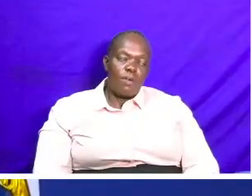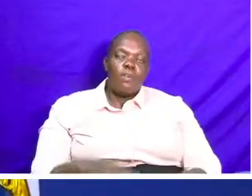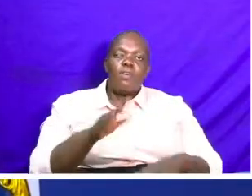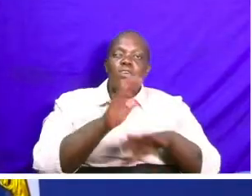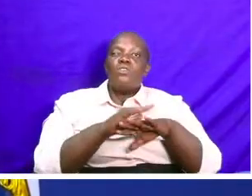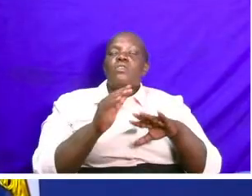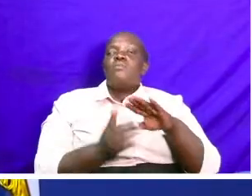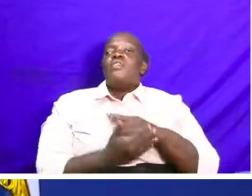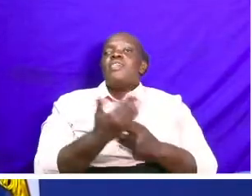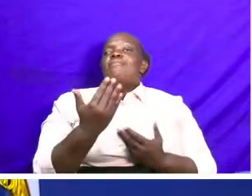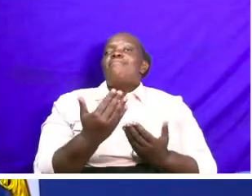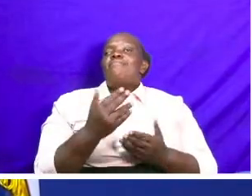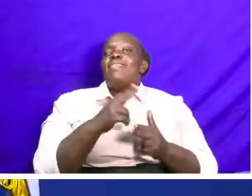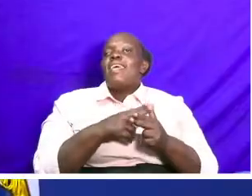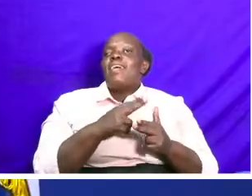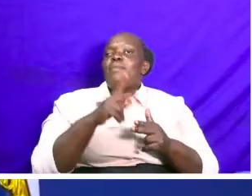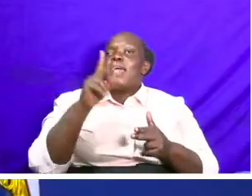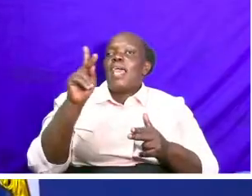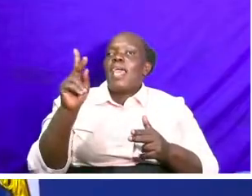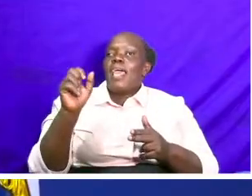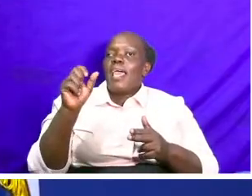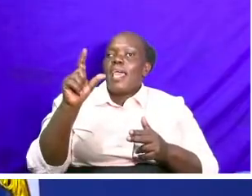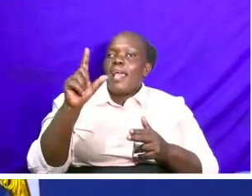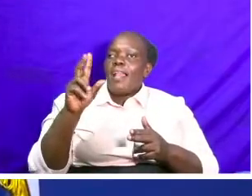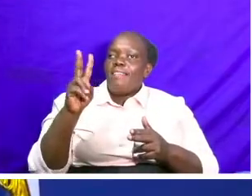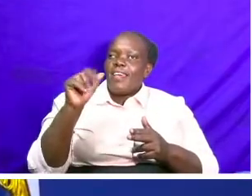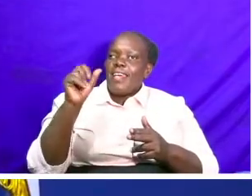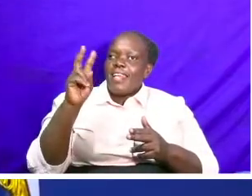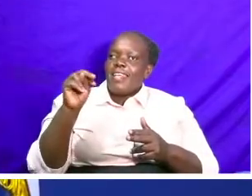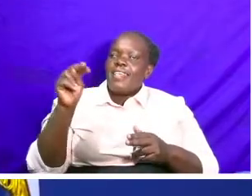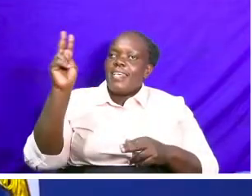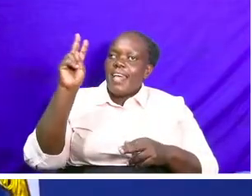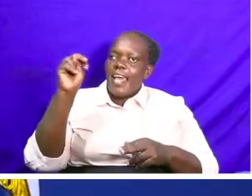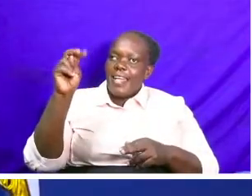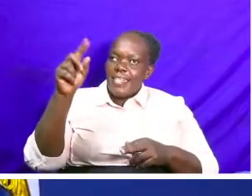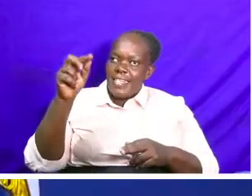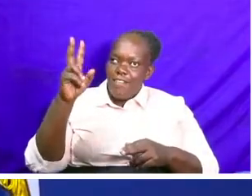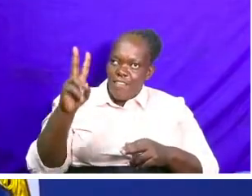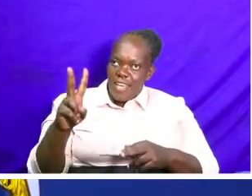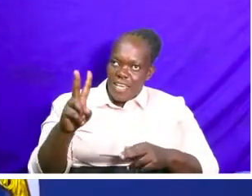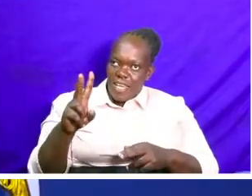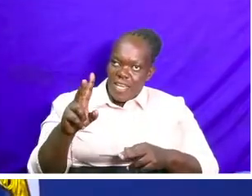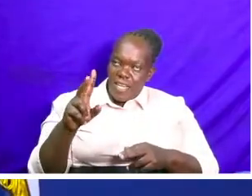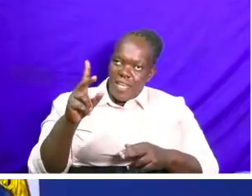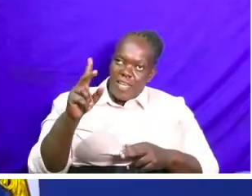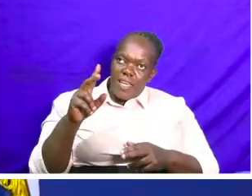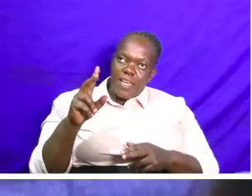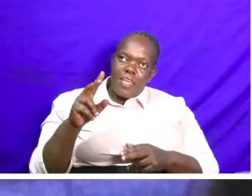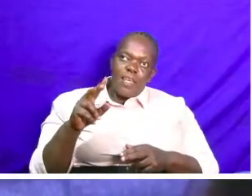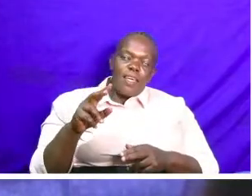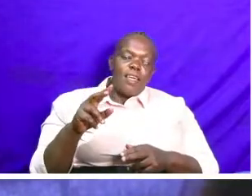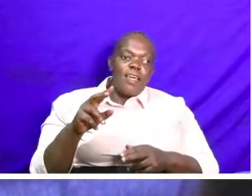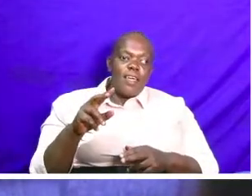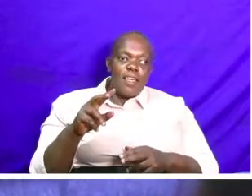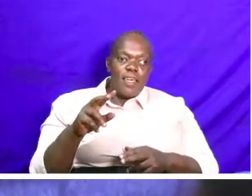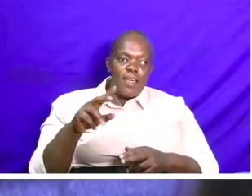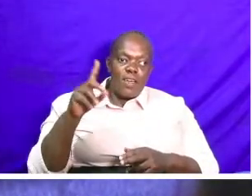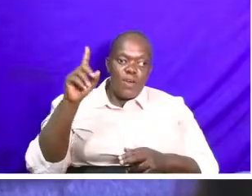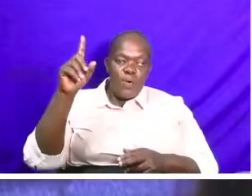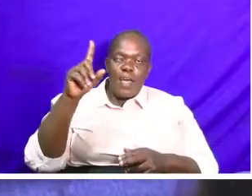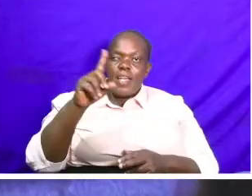Good morning, sir. My name is Kevin Chirot from Daily Nation. I have 2 questions. Cheruiyot, eh? Yes, sir. Yes, Cheruiyot.